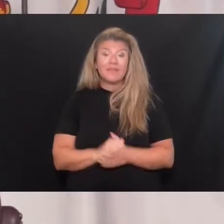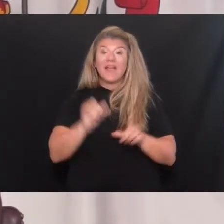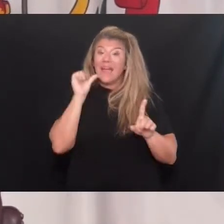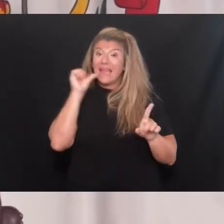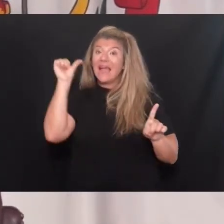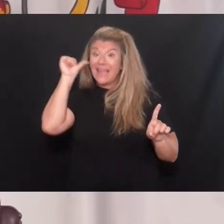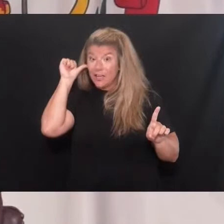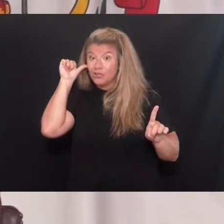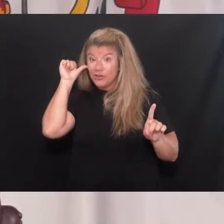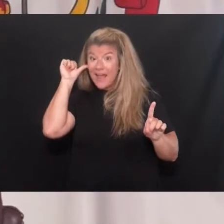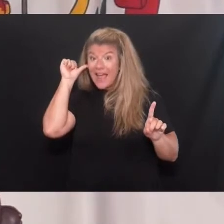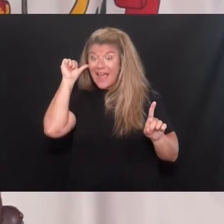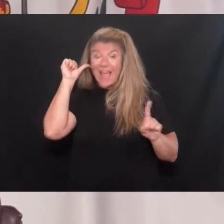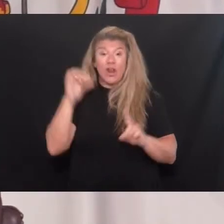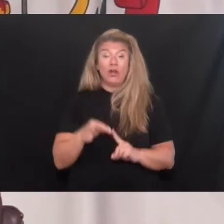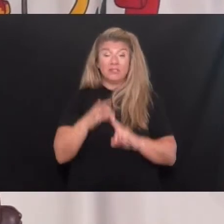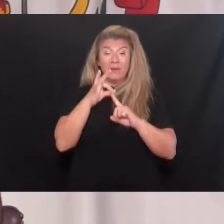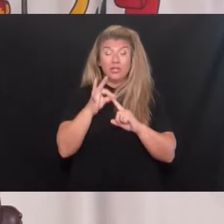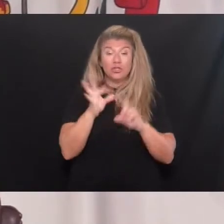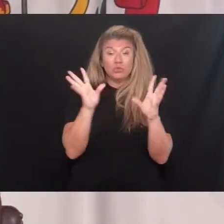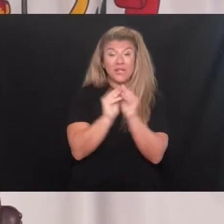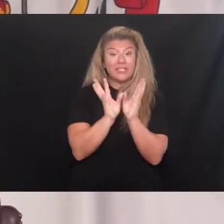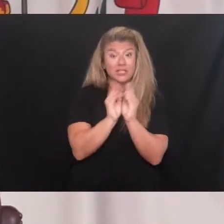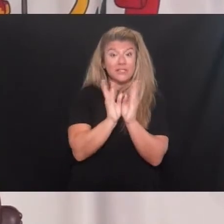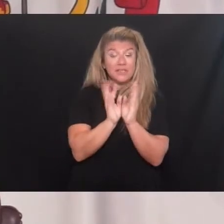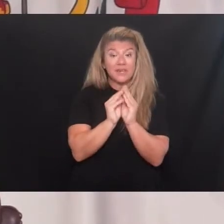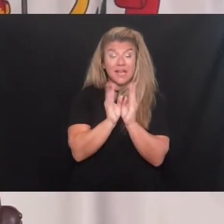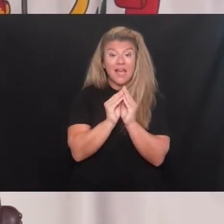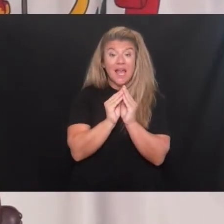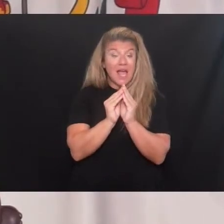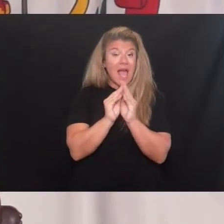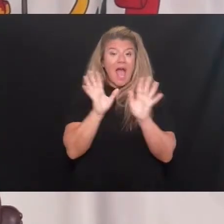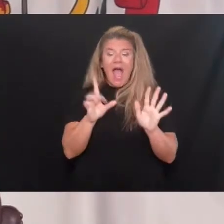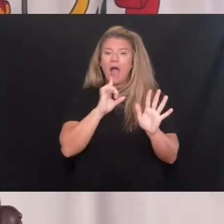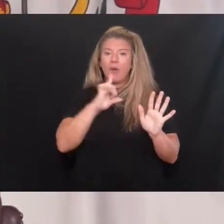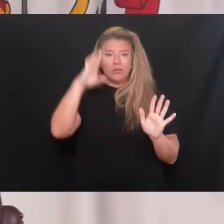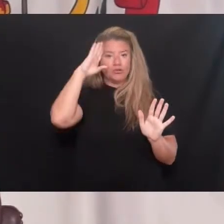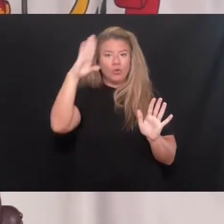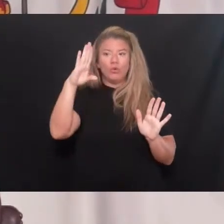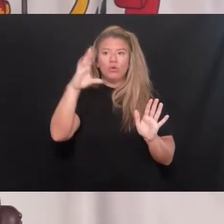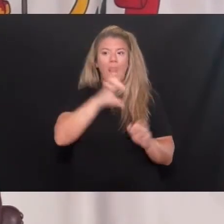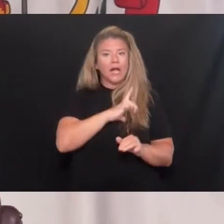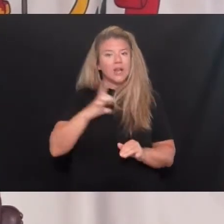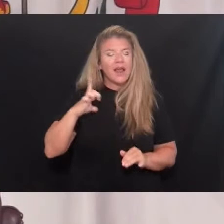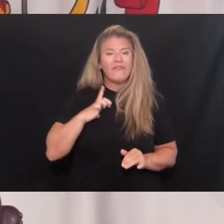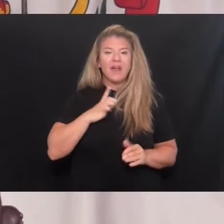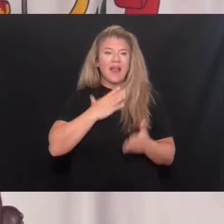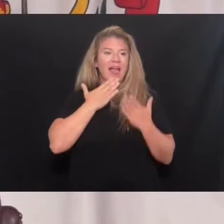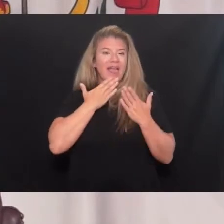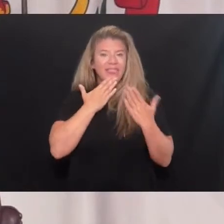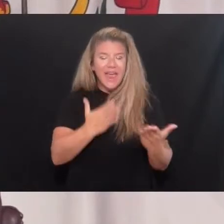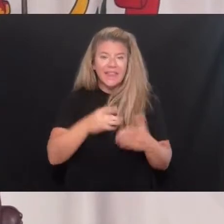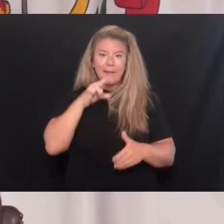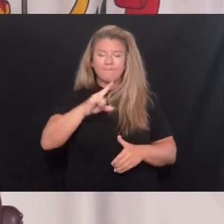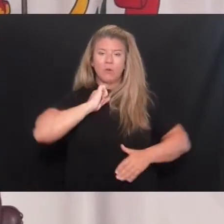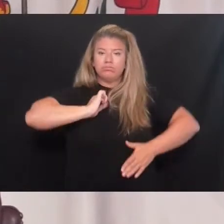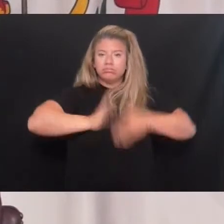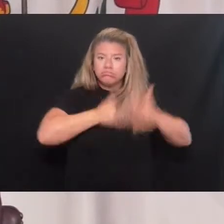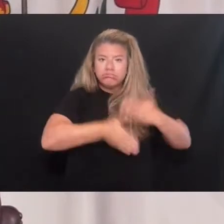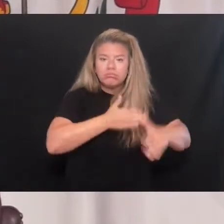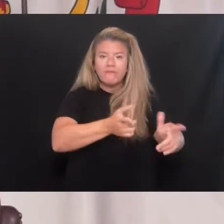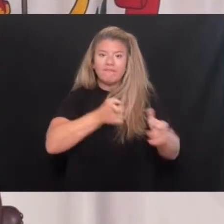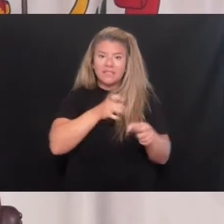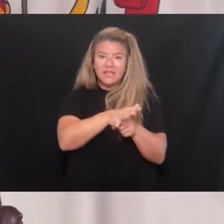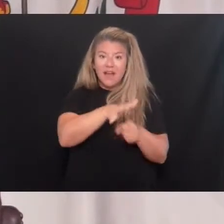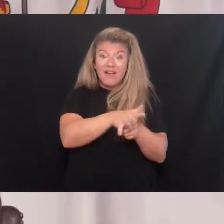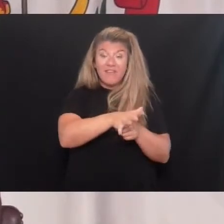Yesterday in our special session, we passed, and I salute the legislature and I thank them for moving quickly and everything to